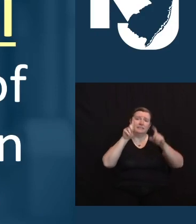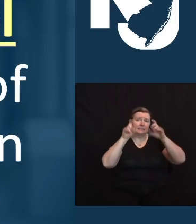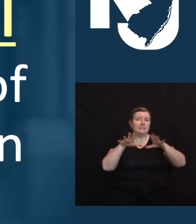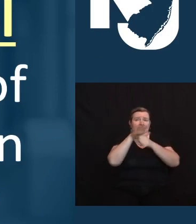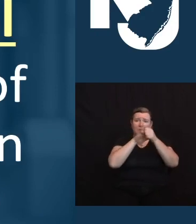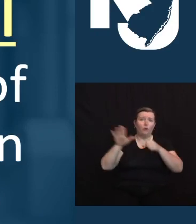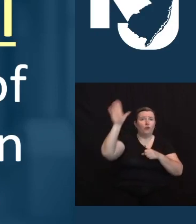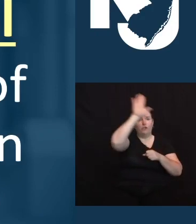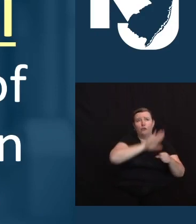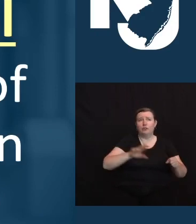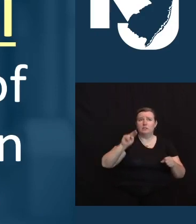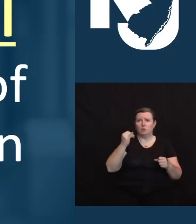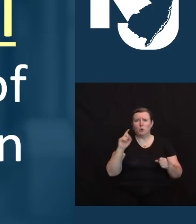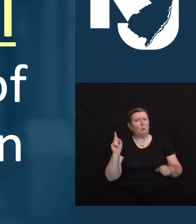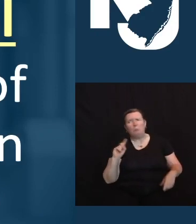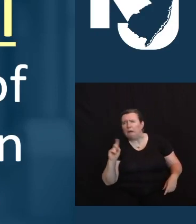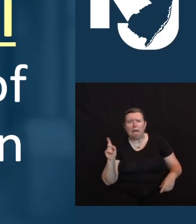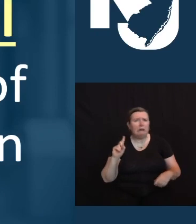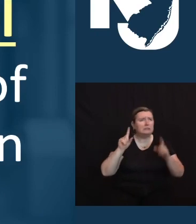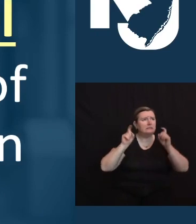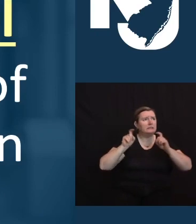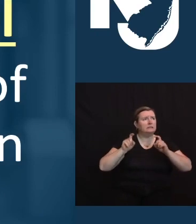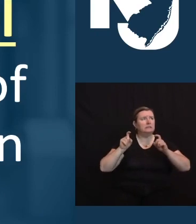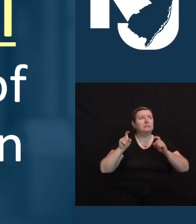list of sites is also available at